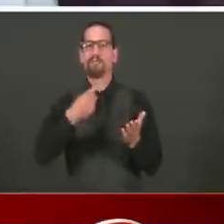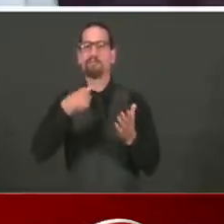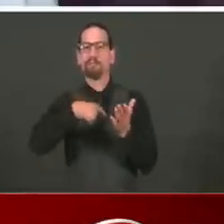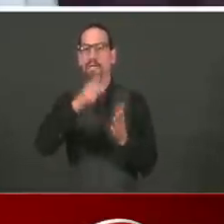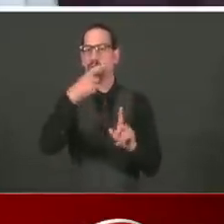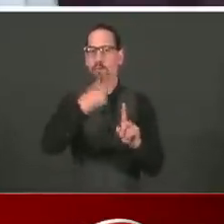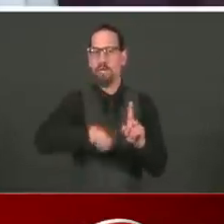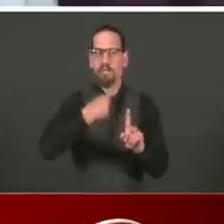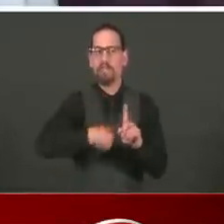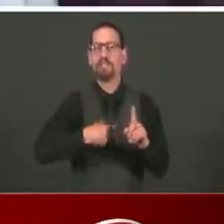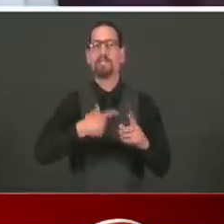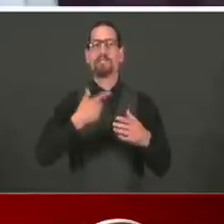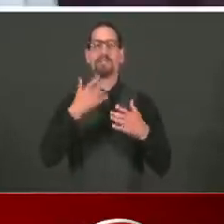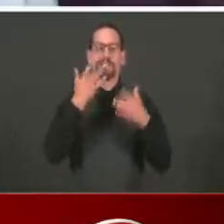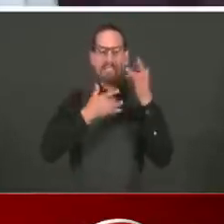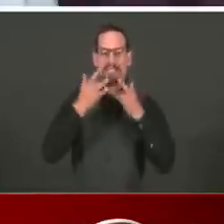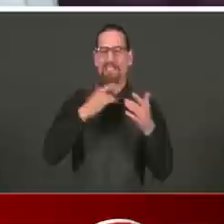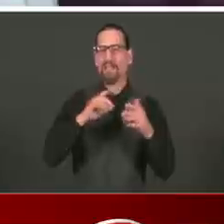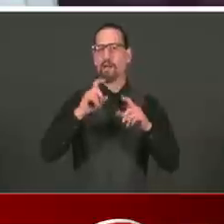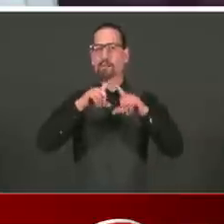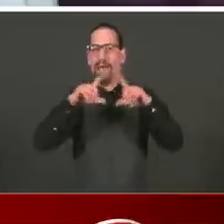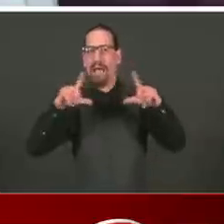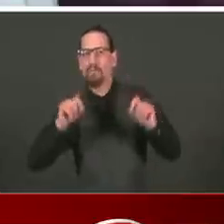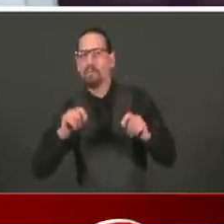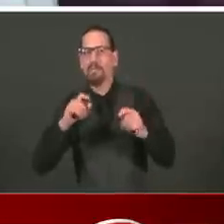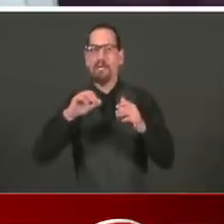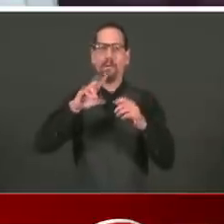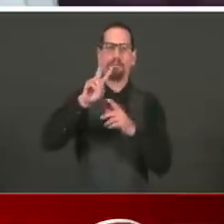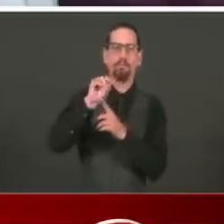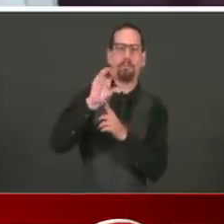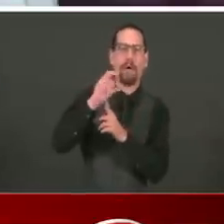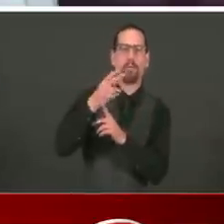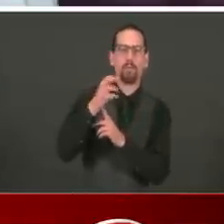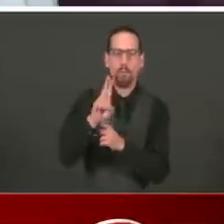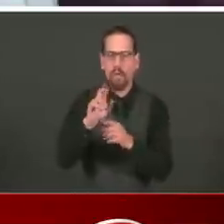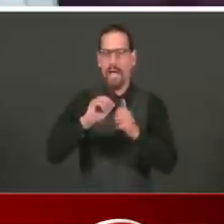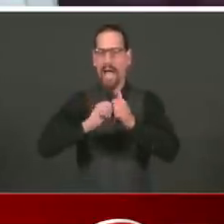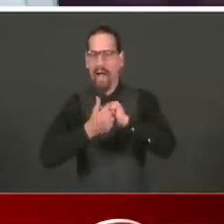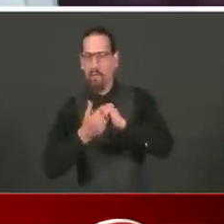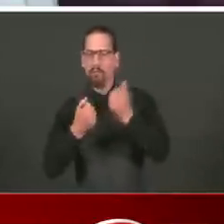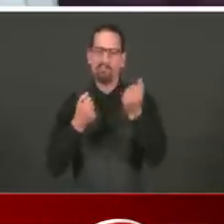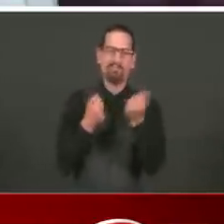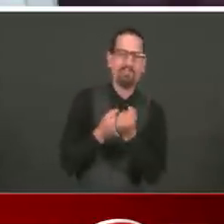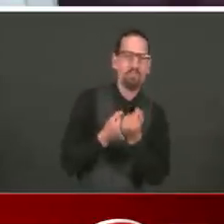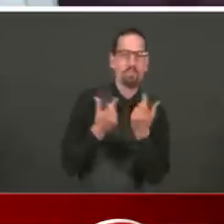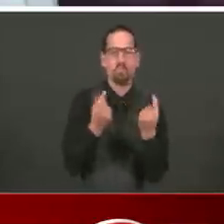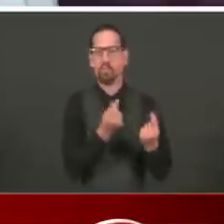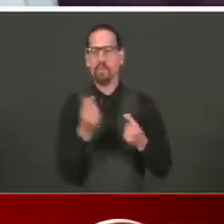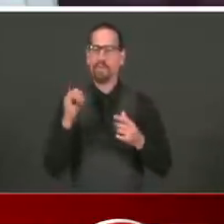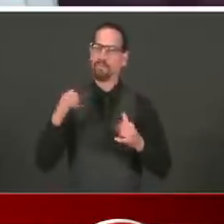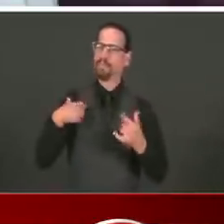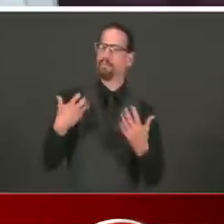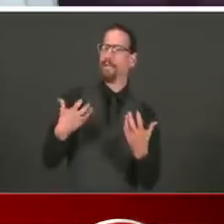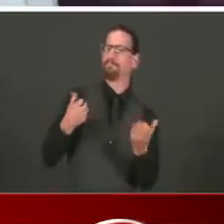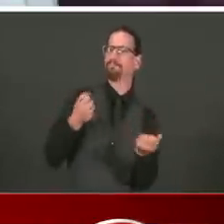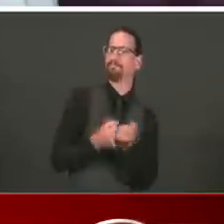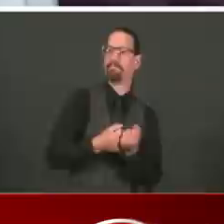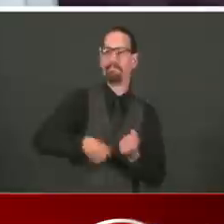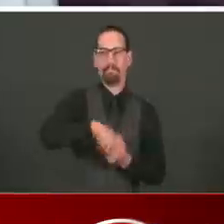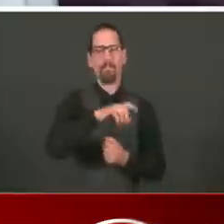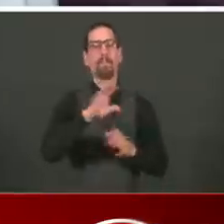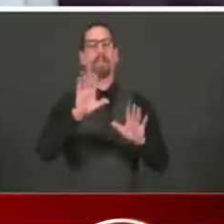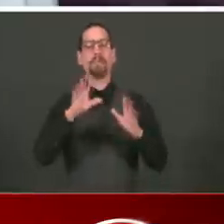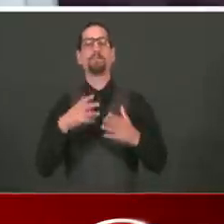times, the public health crisis of COVID has led to an